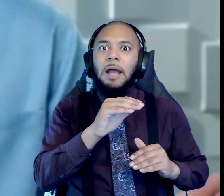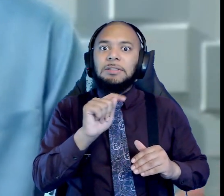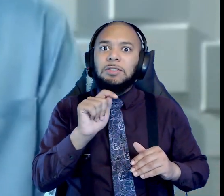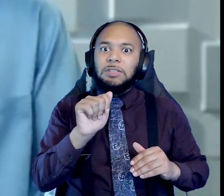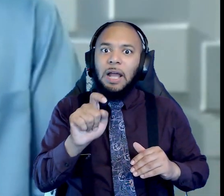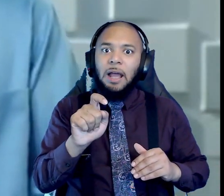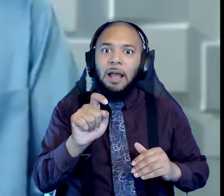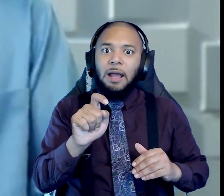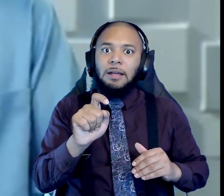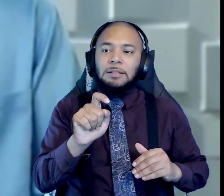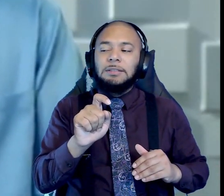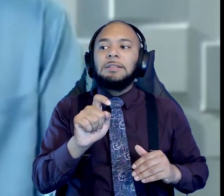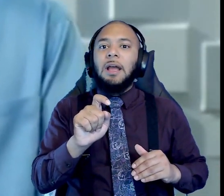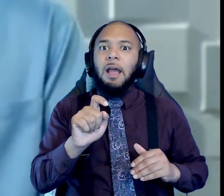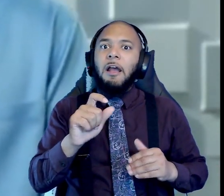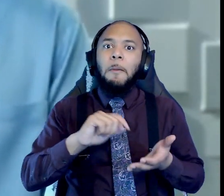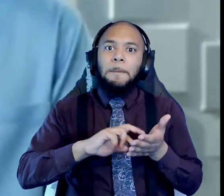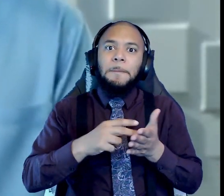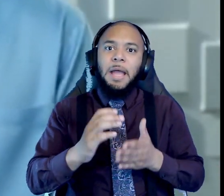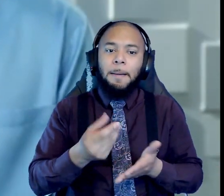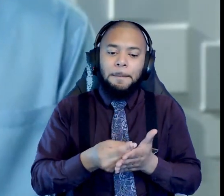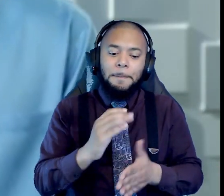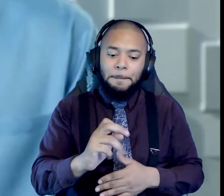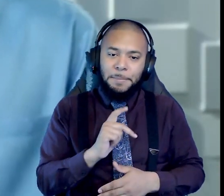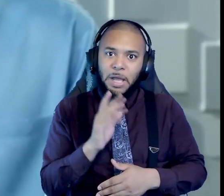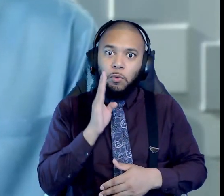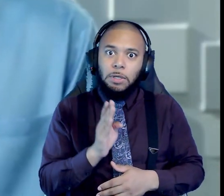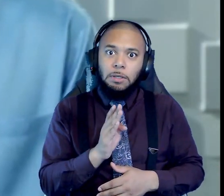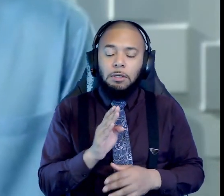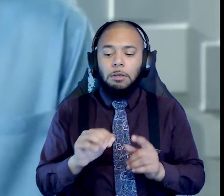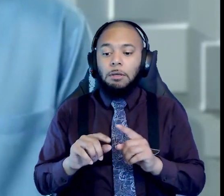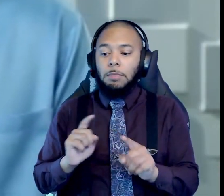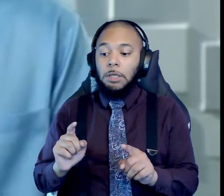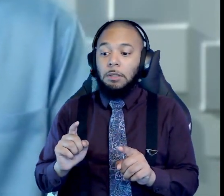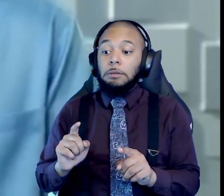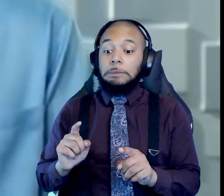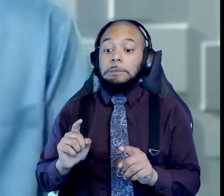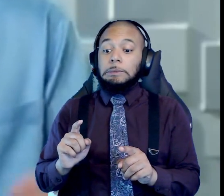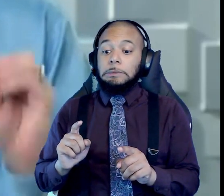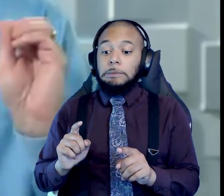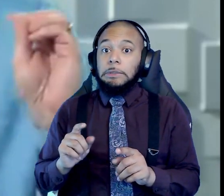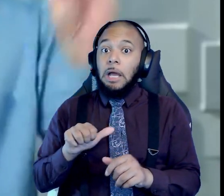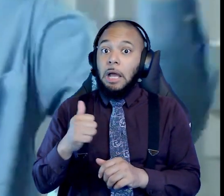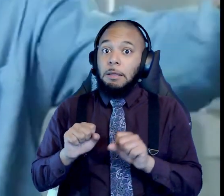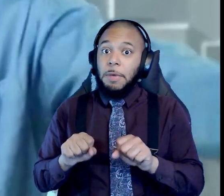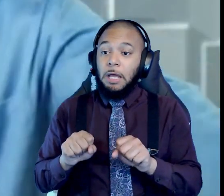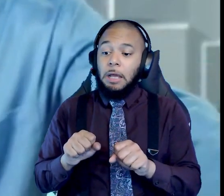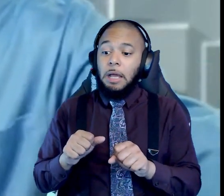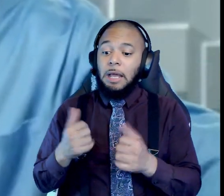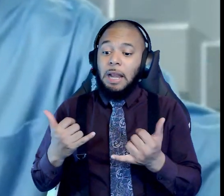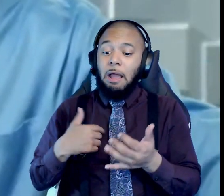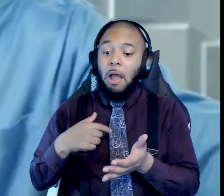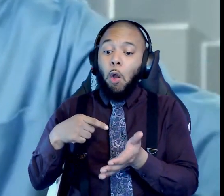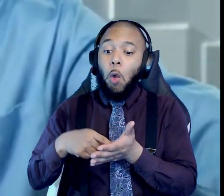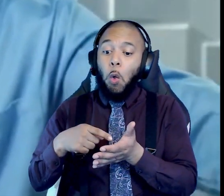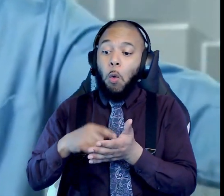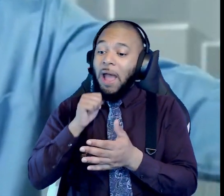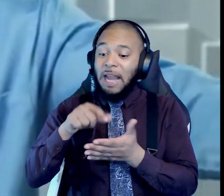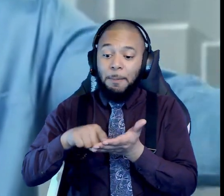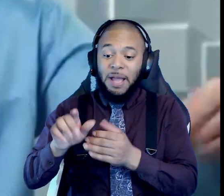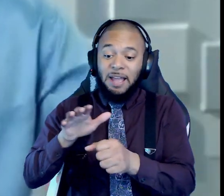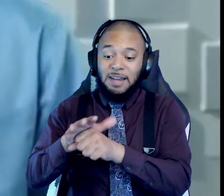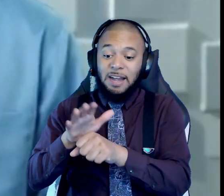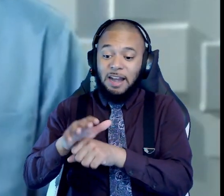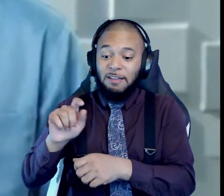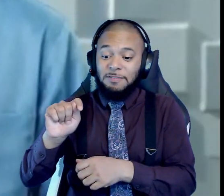other cases oh I did not pay as much in taxes as I needed to pay and I owe more money that can